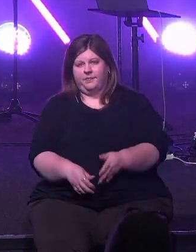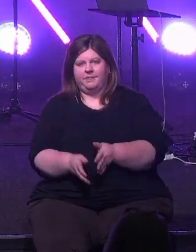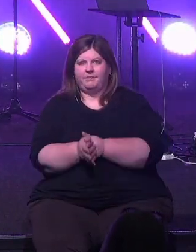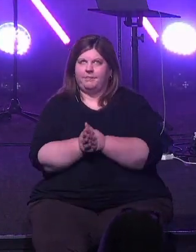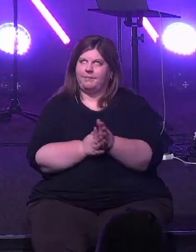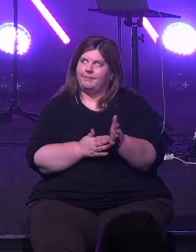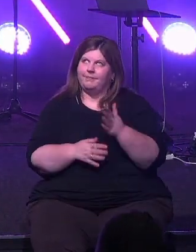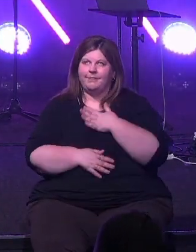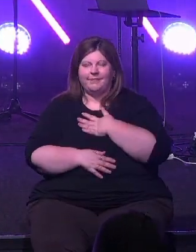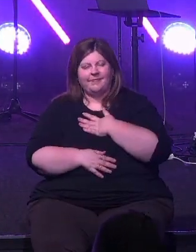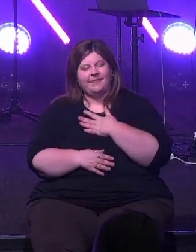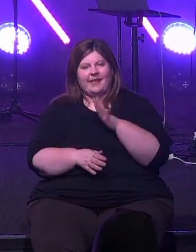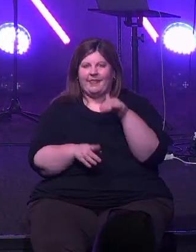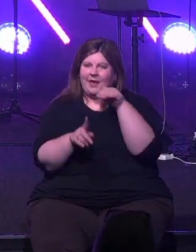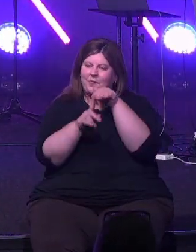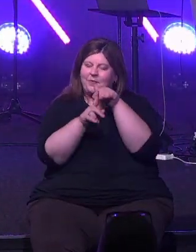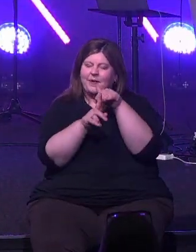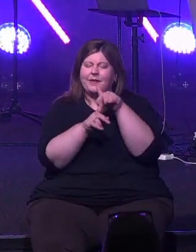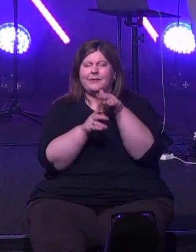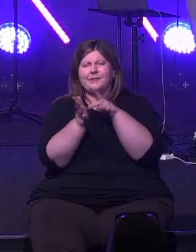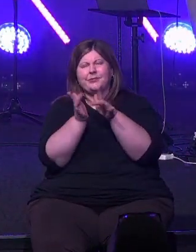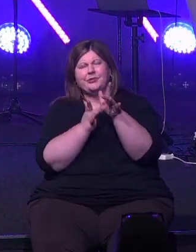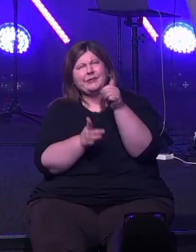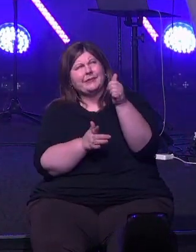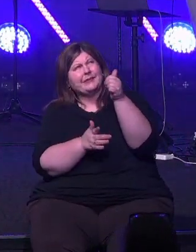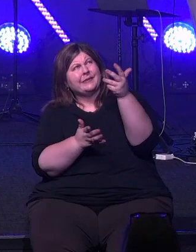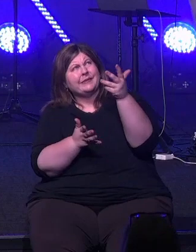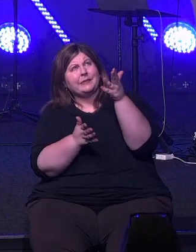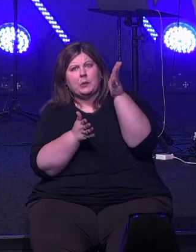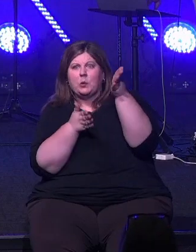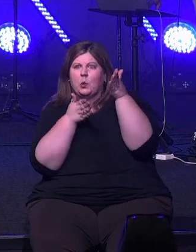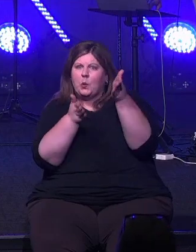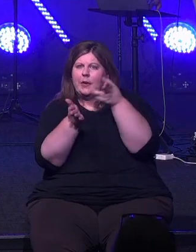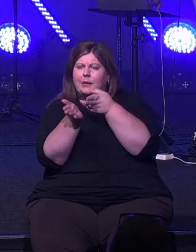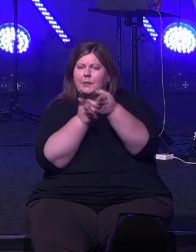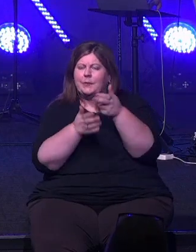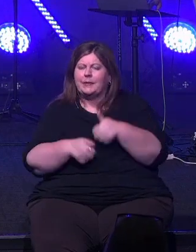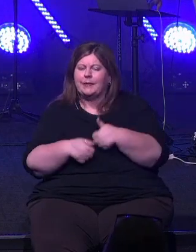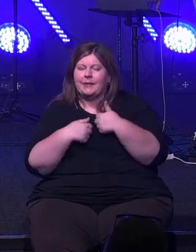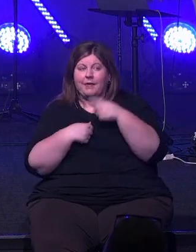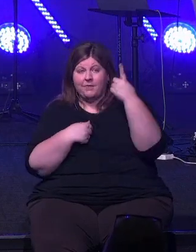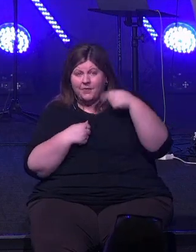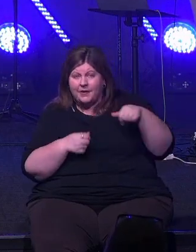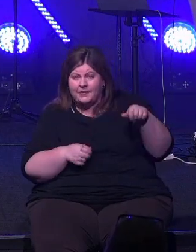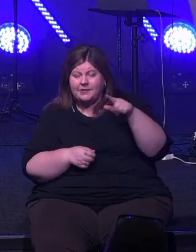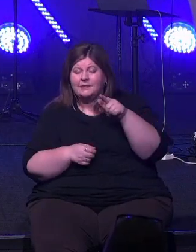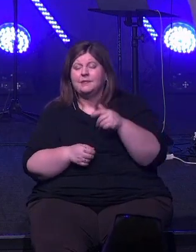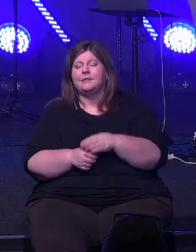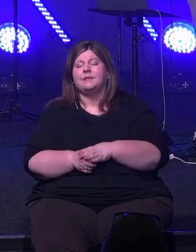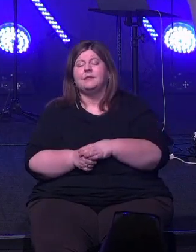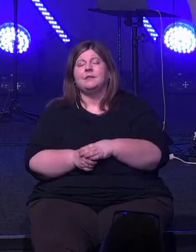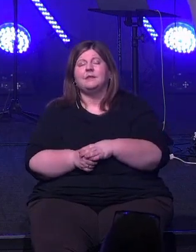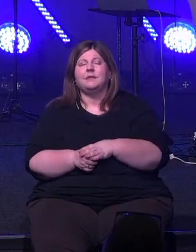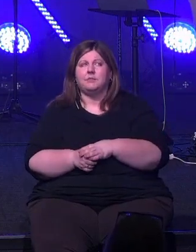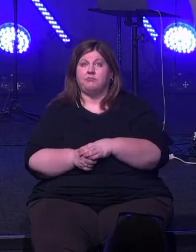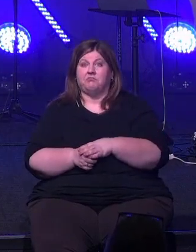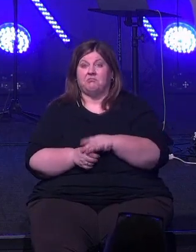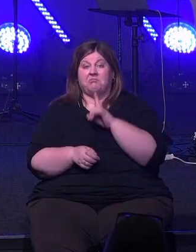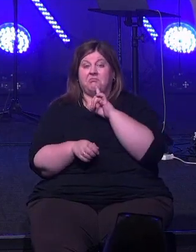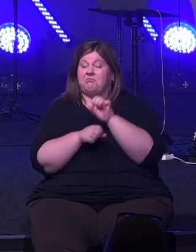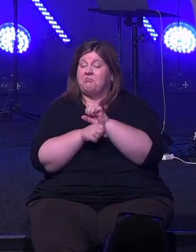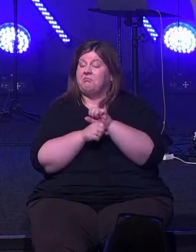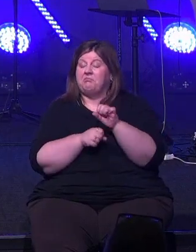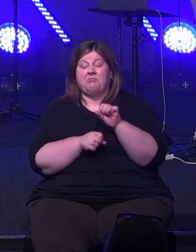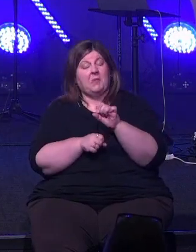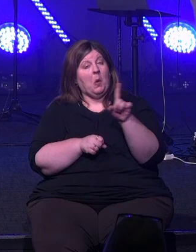I just love that reminder that Jesus is the way, the truth, and the life for us. And he truly is the only way